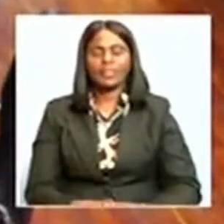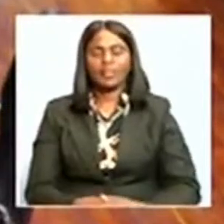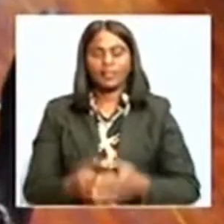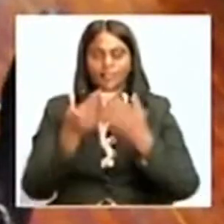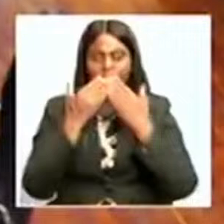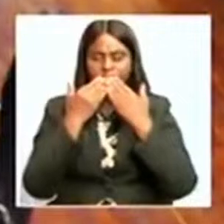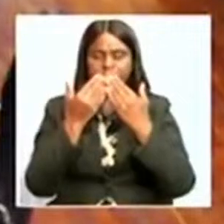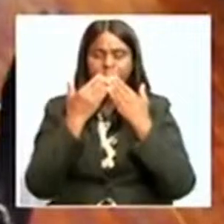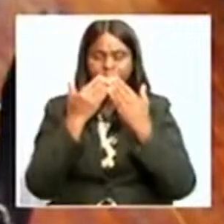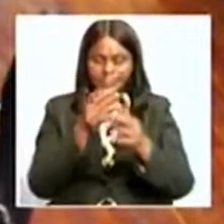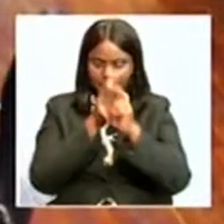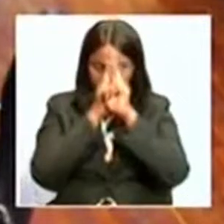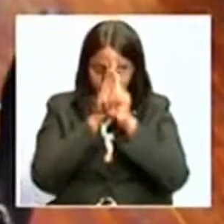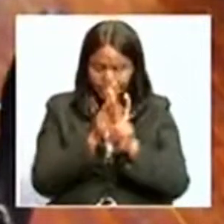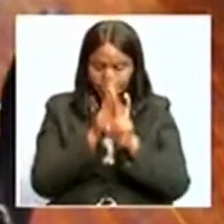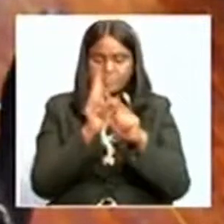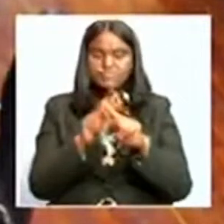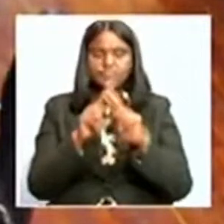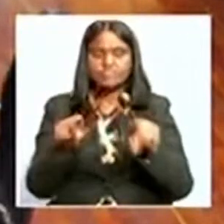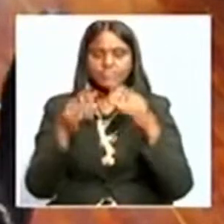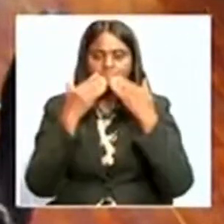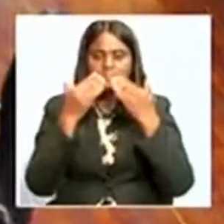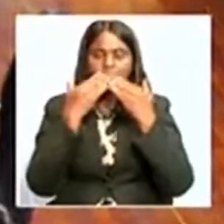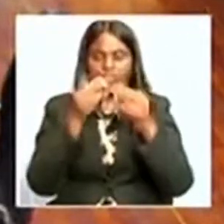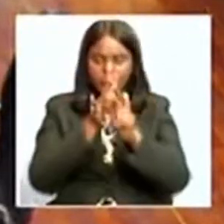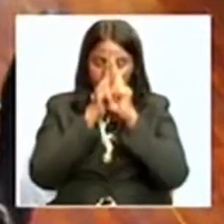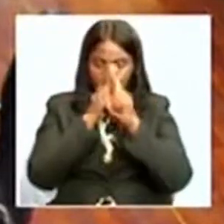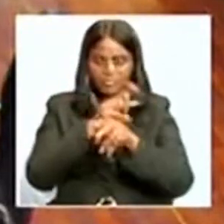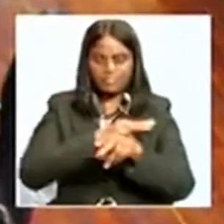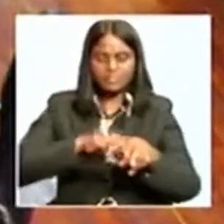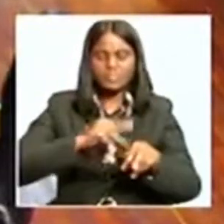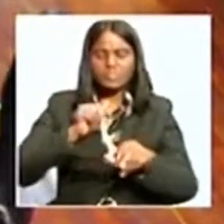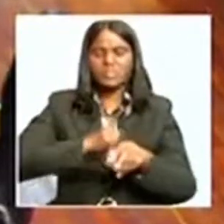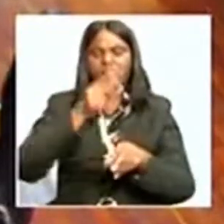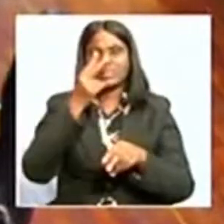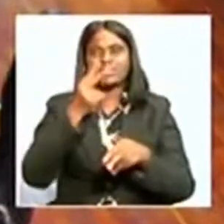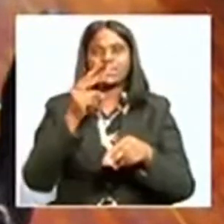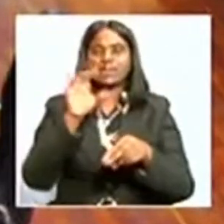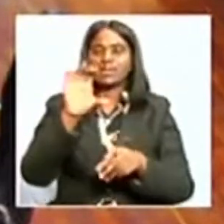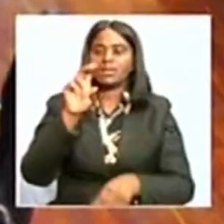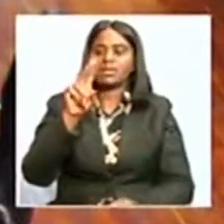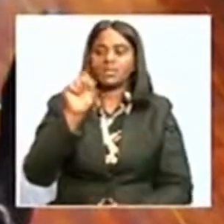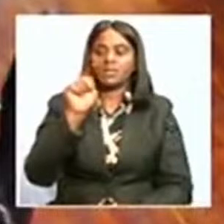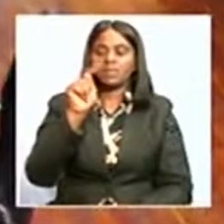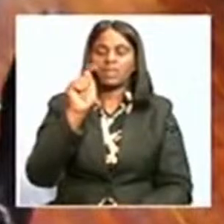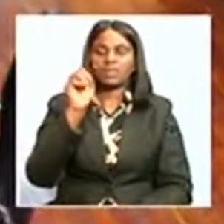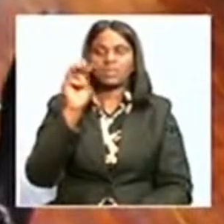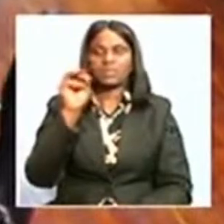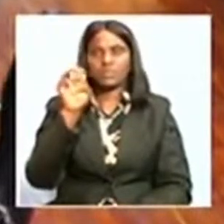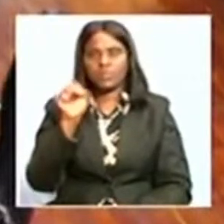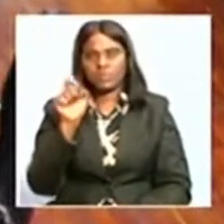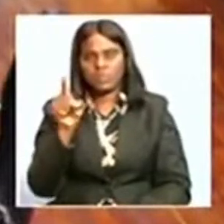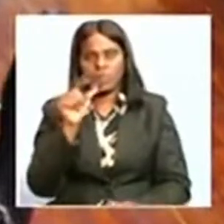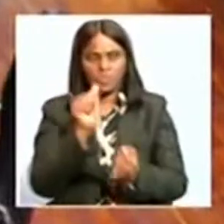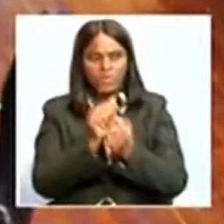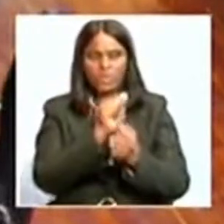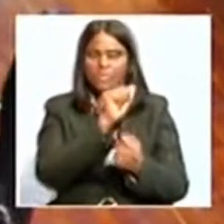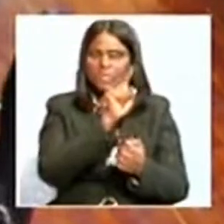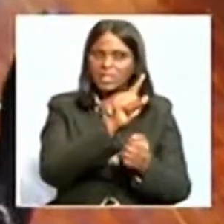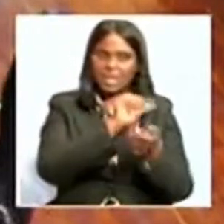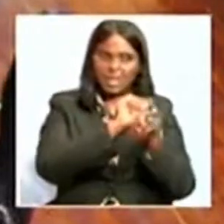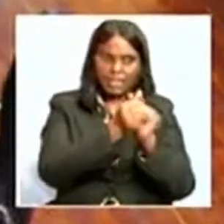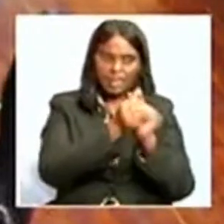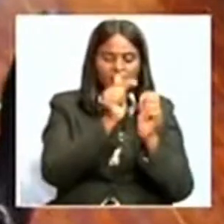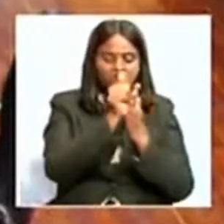Thank you, Honorable Chair. Thank you, Honorable Members. We're looking at the Customs and Excise Amendment